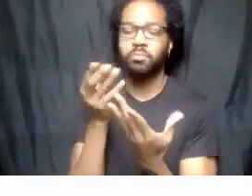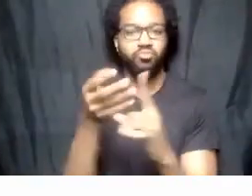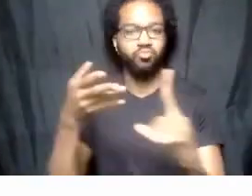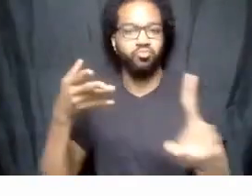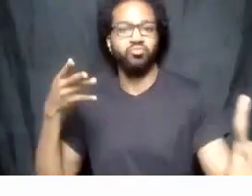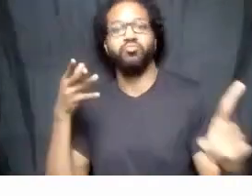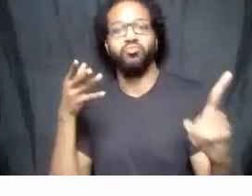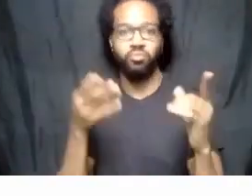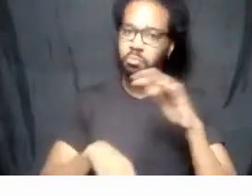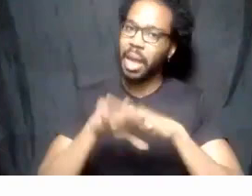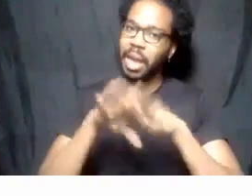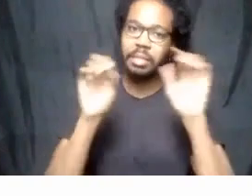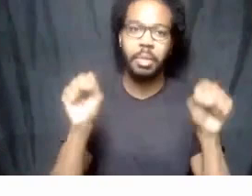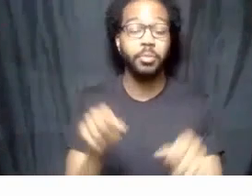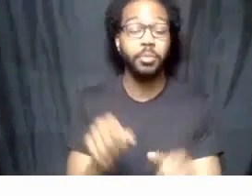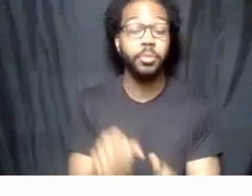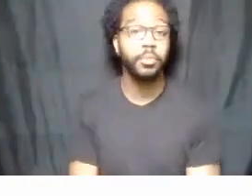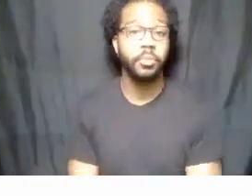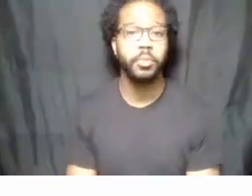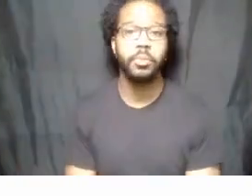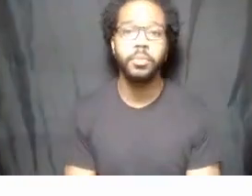can.